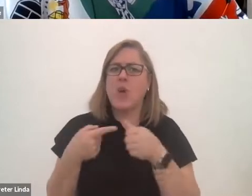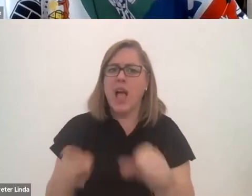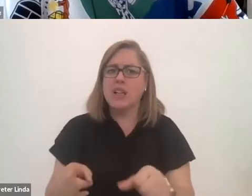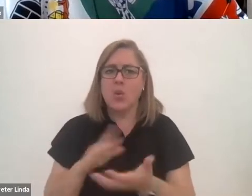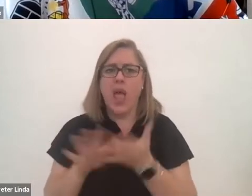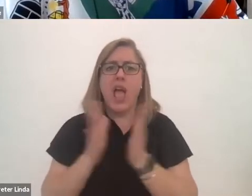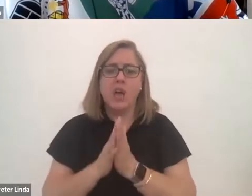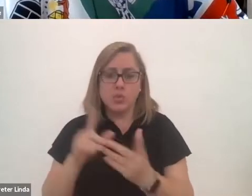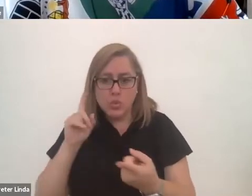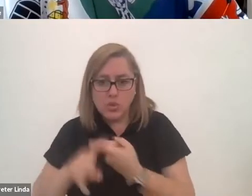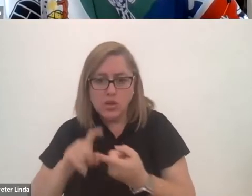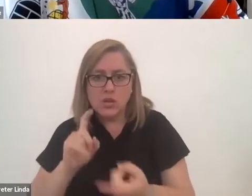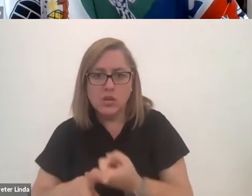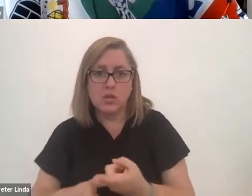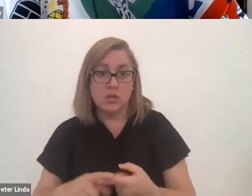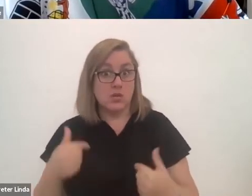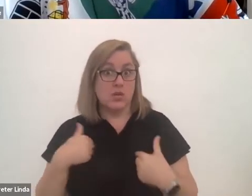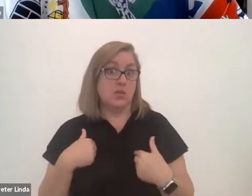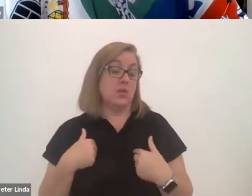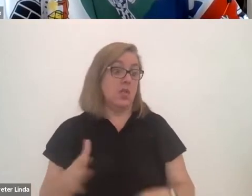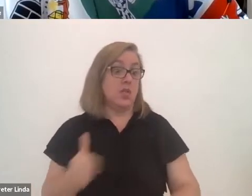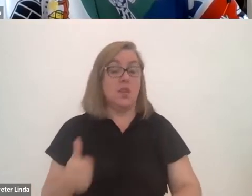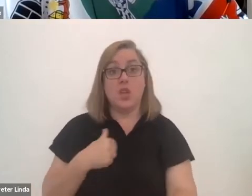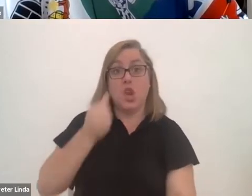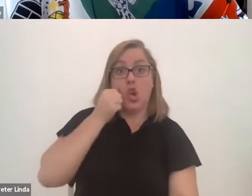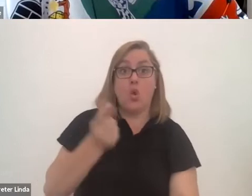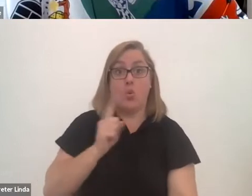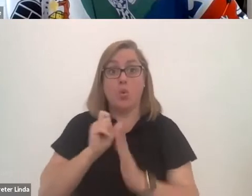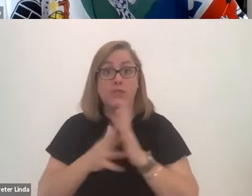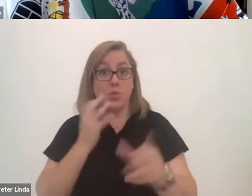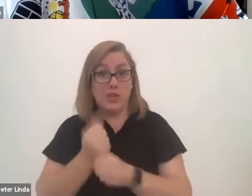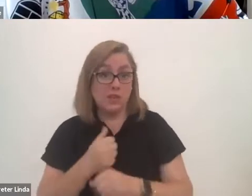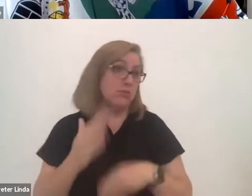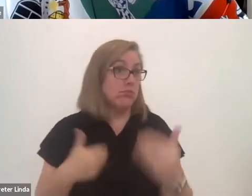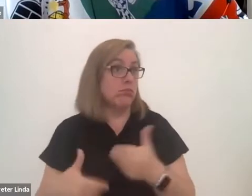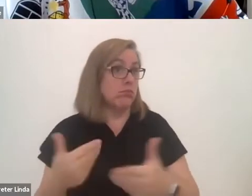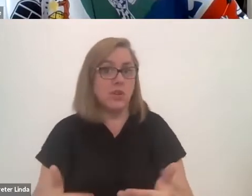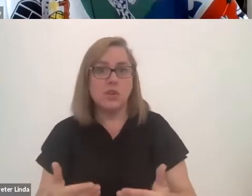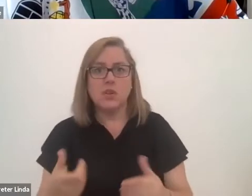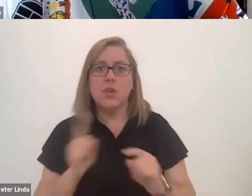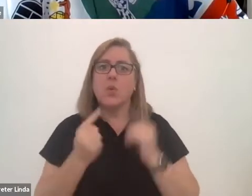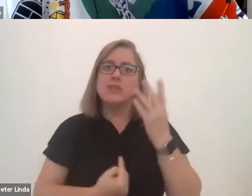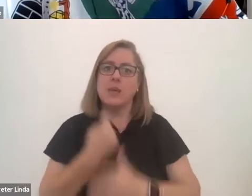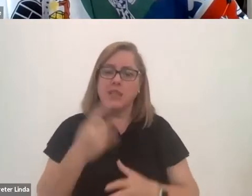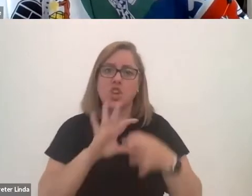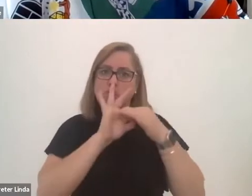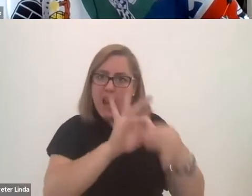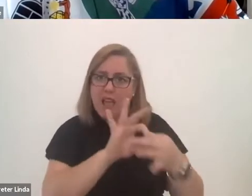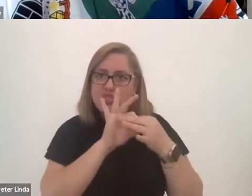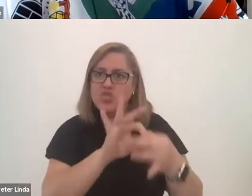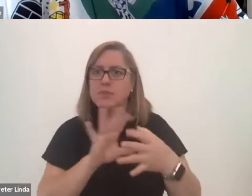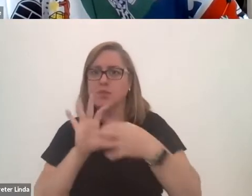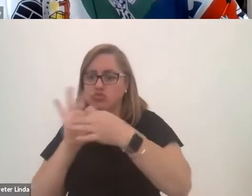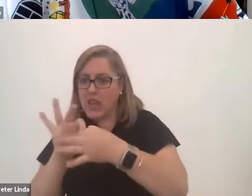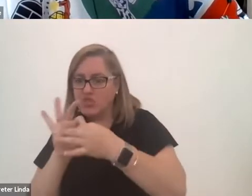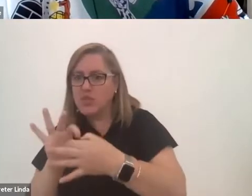sustain it. I mean, none of us really know what we're doing. We're just building relationships and looking after our loved